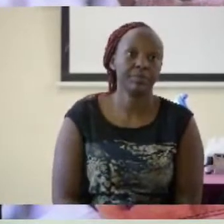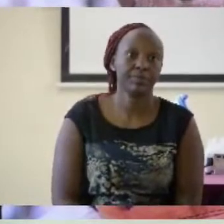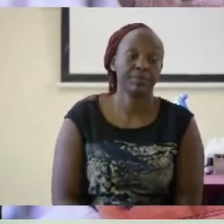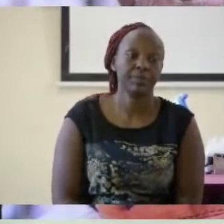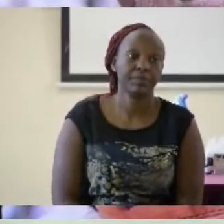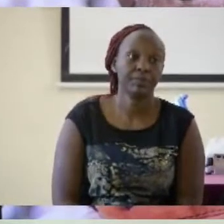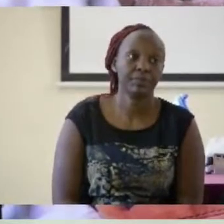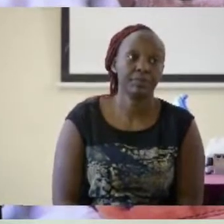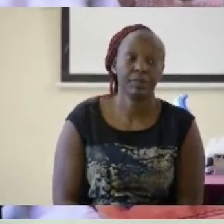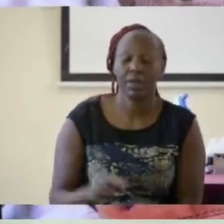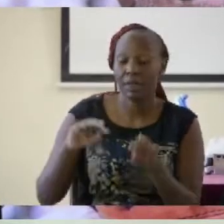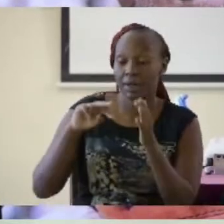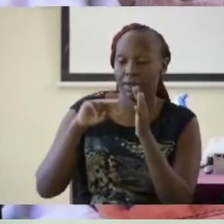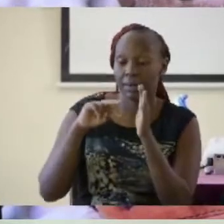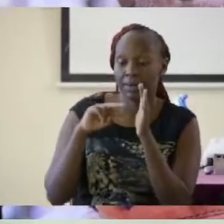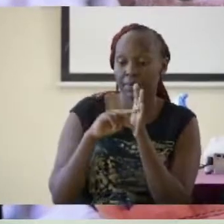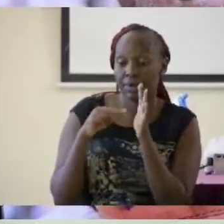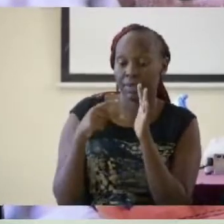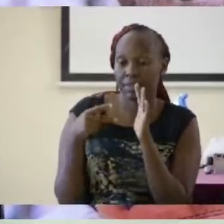So the project